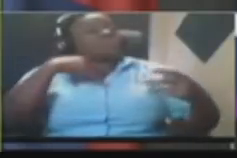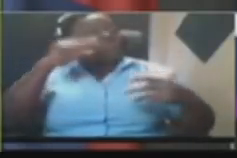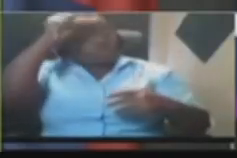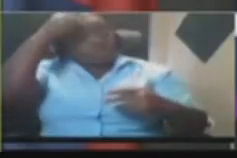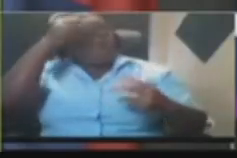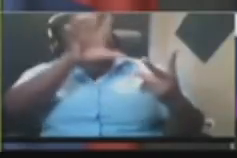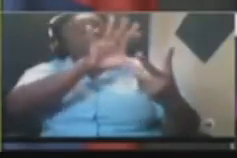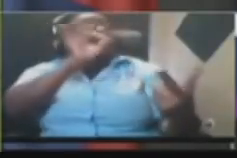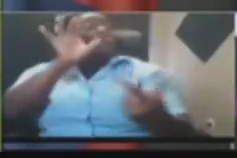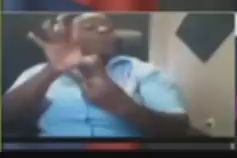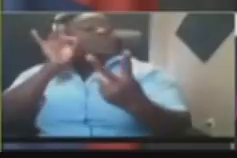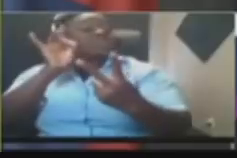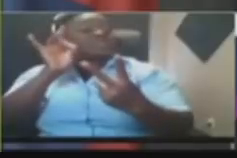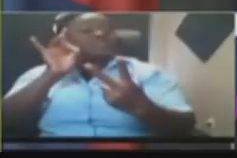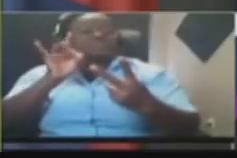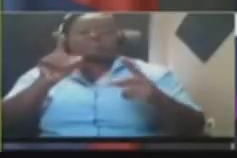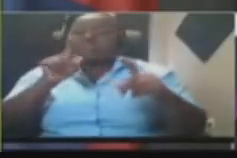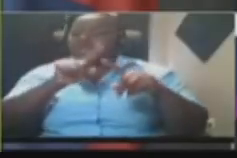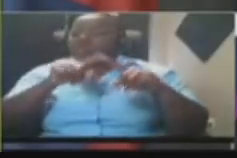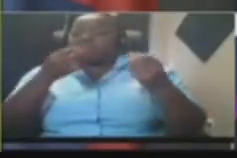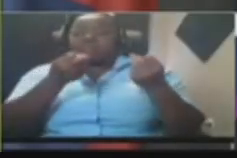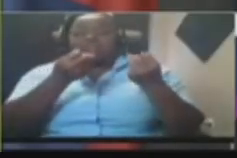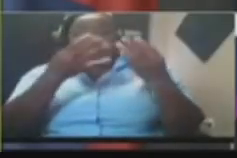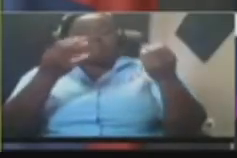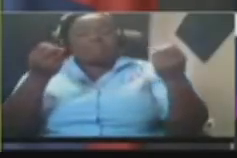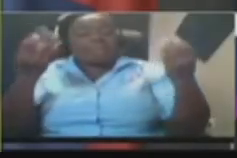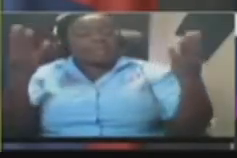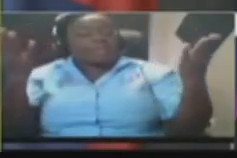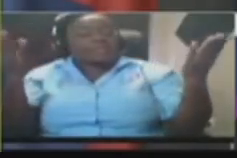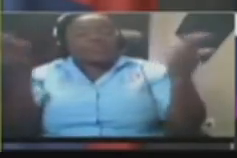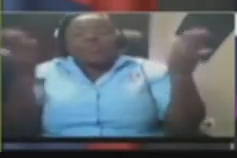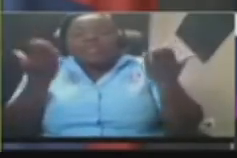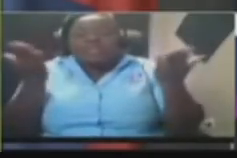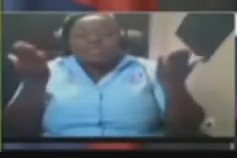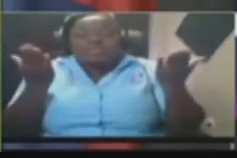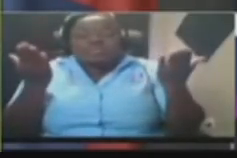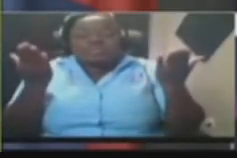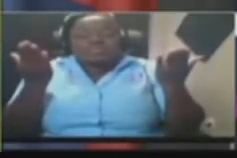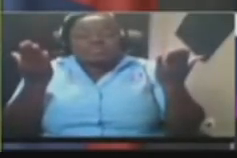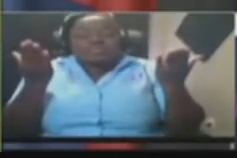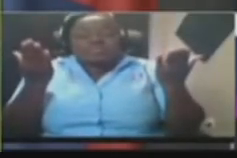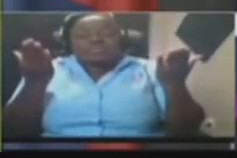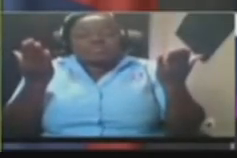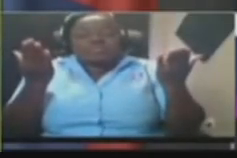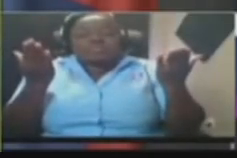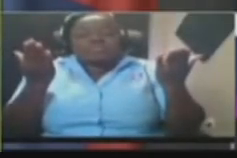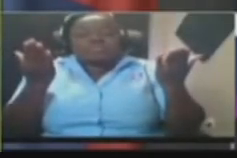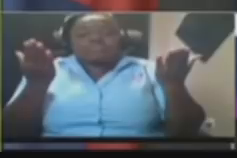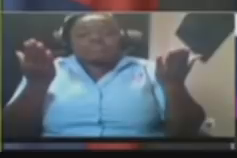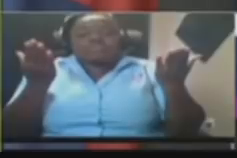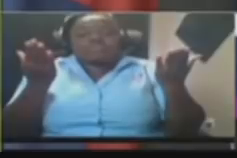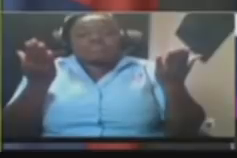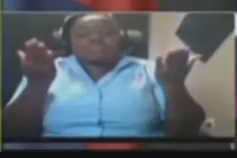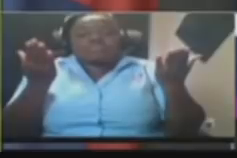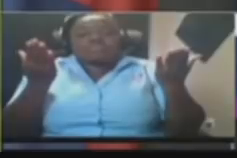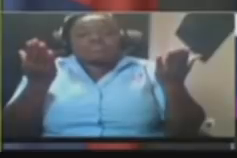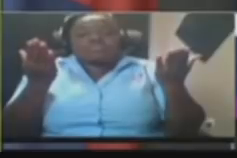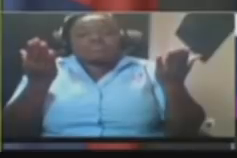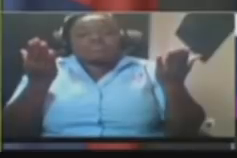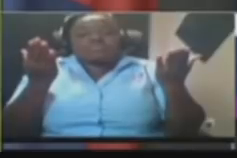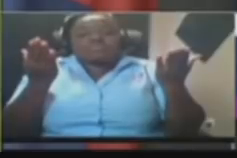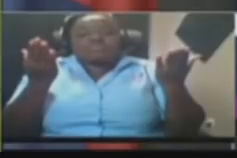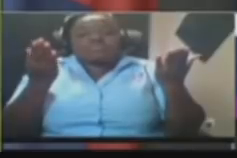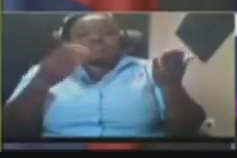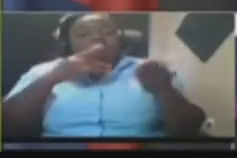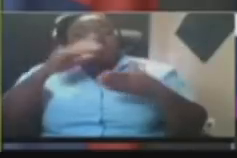and many of those options were rooted in what new law we should